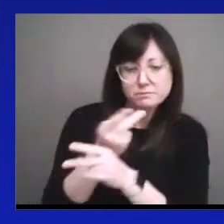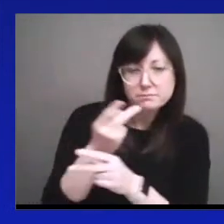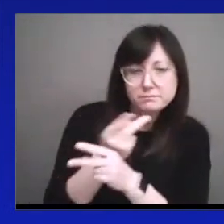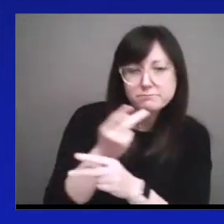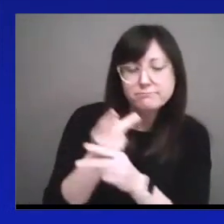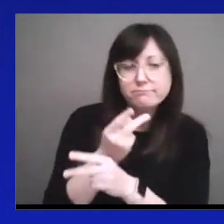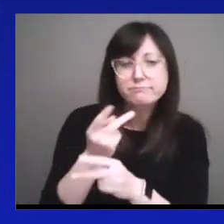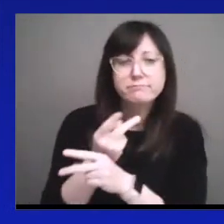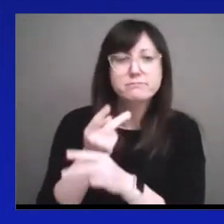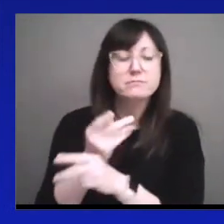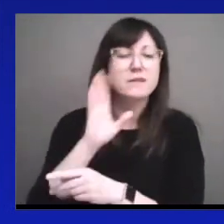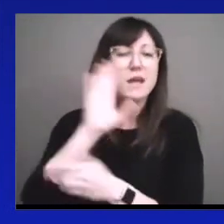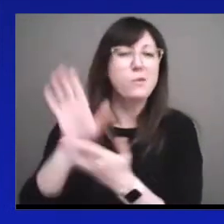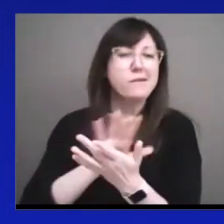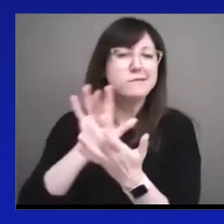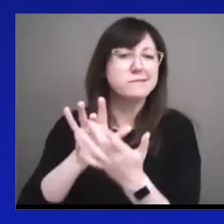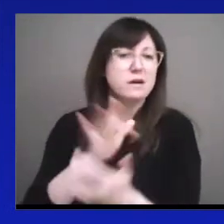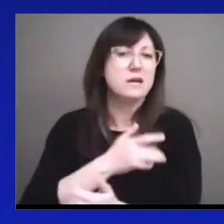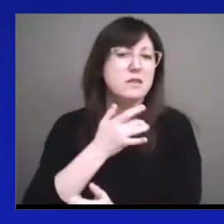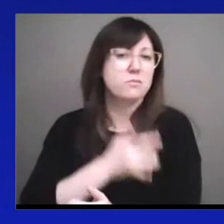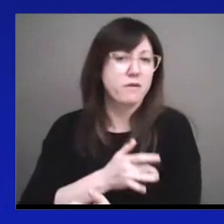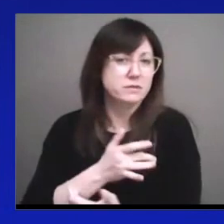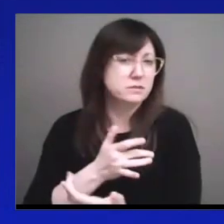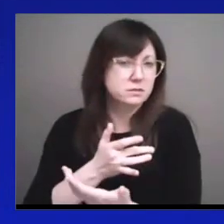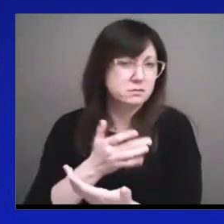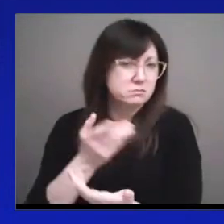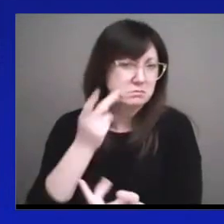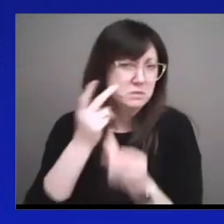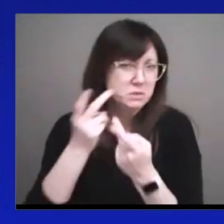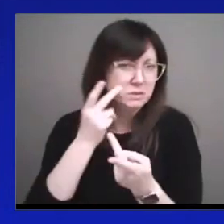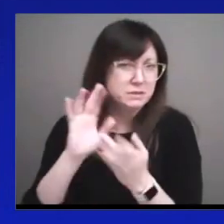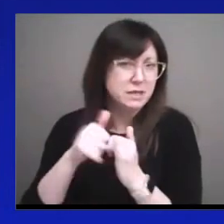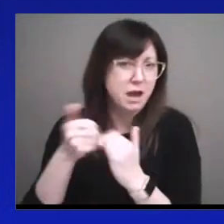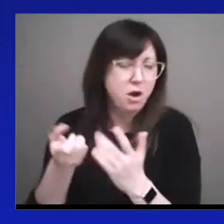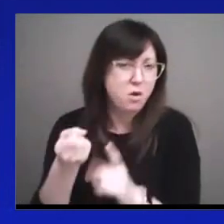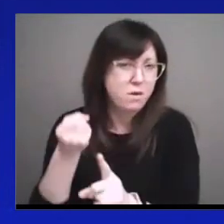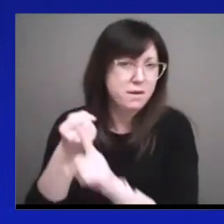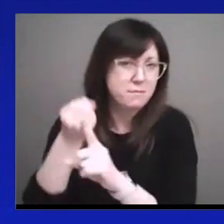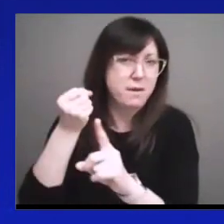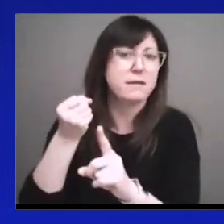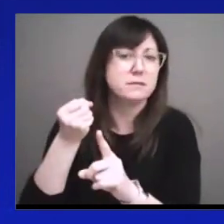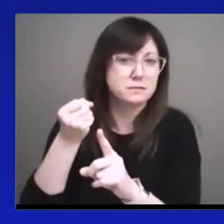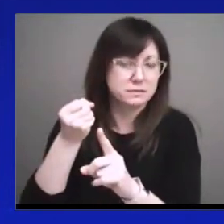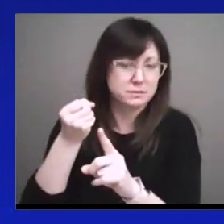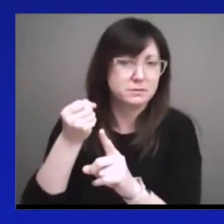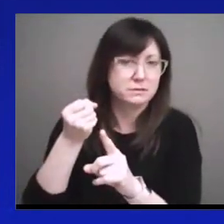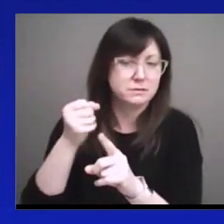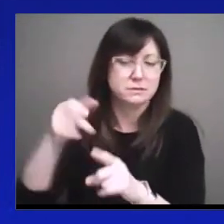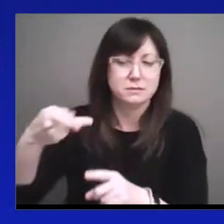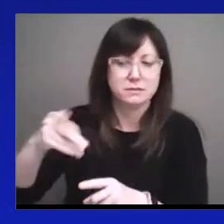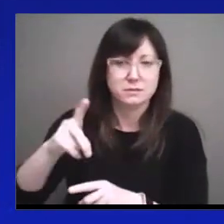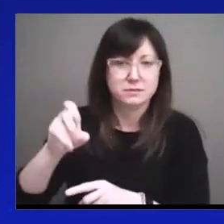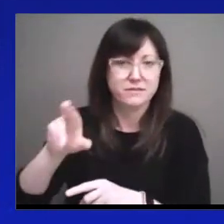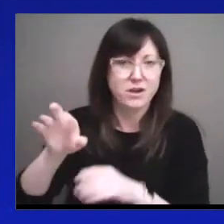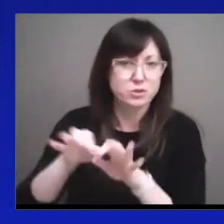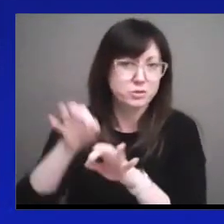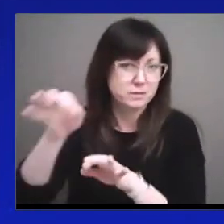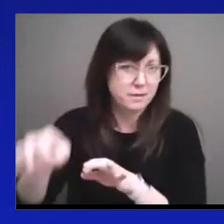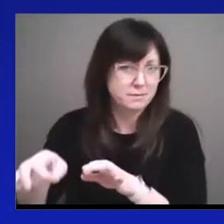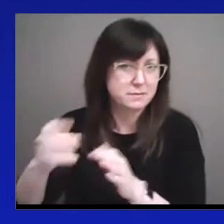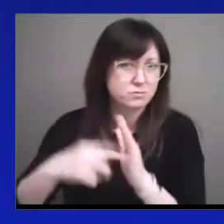to the province to actually indicate what the impact of the delay in the Pfizer deliveries will be.